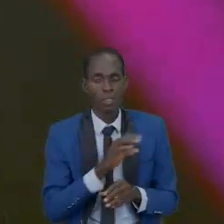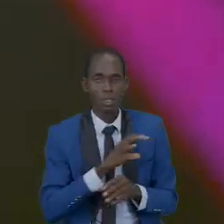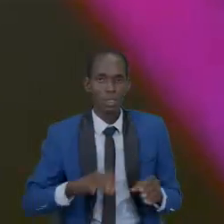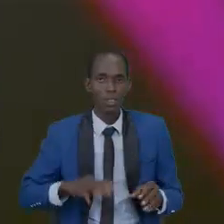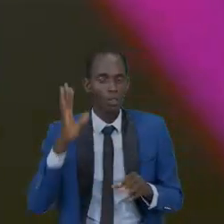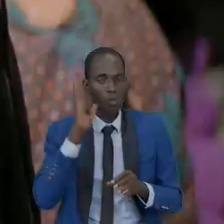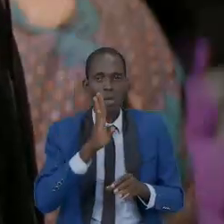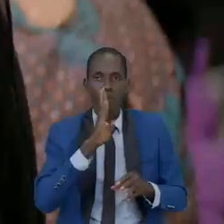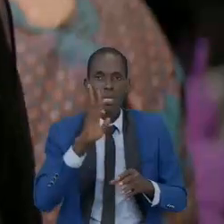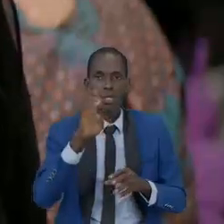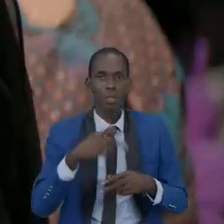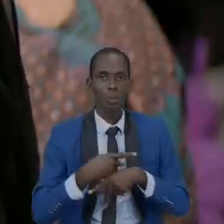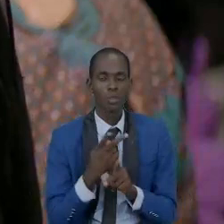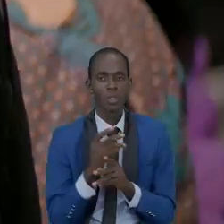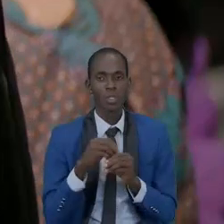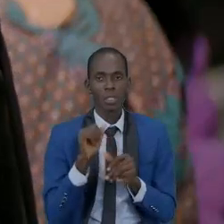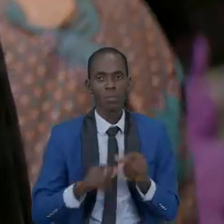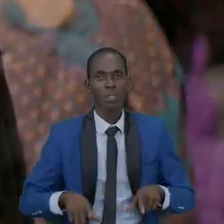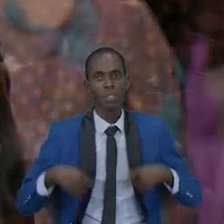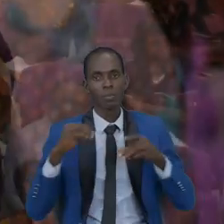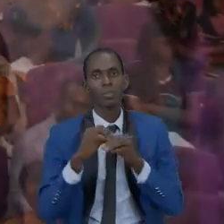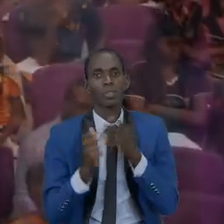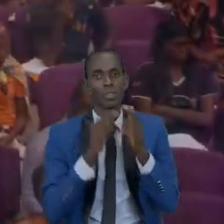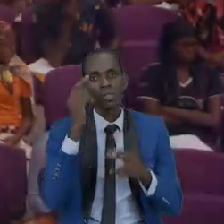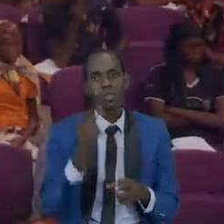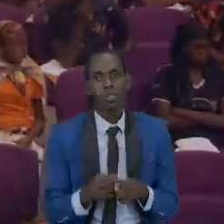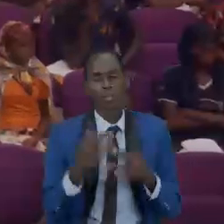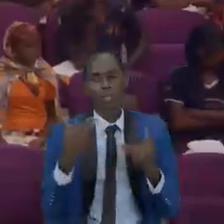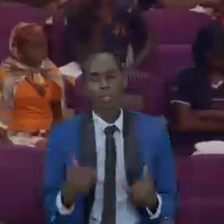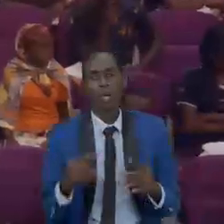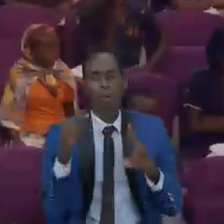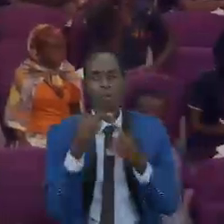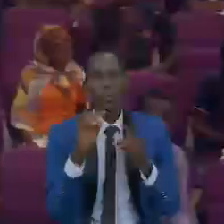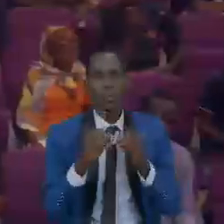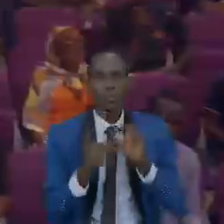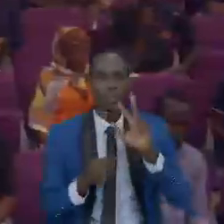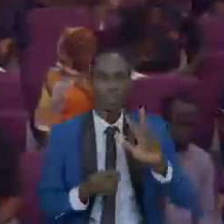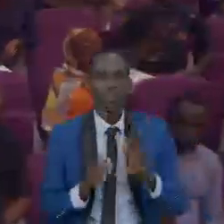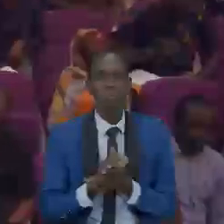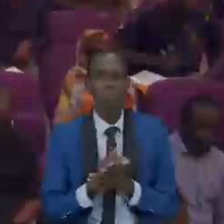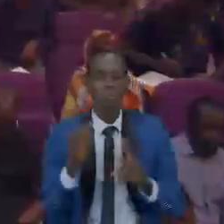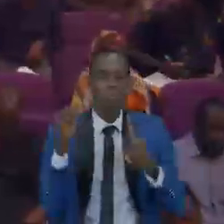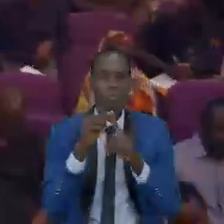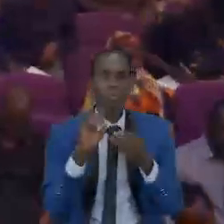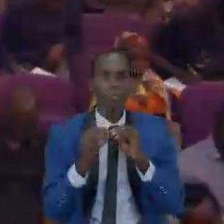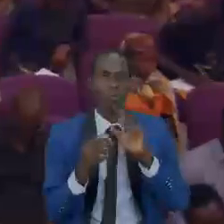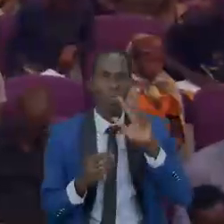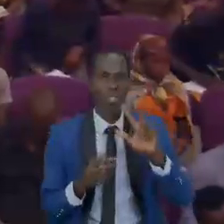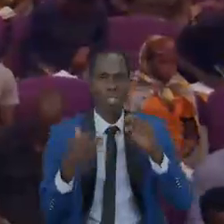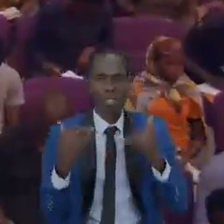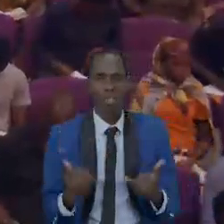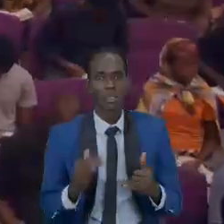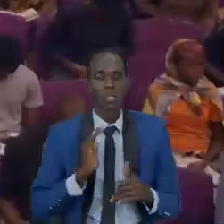every life in Jesus' name. We're coming to point number three. Point number three now,